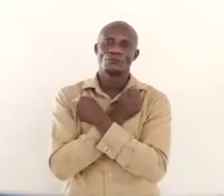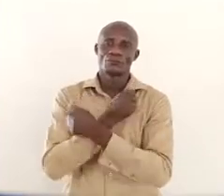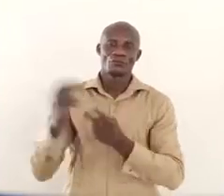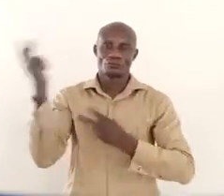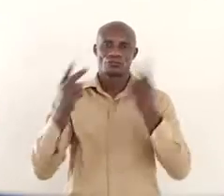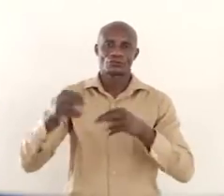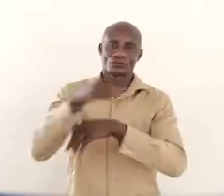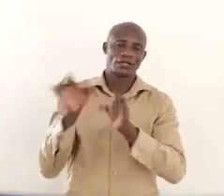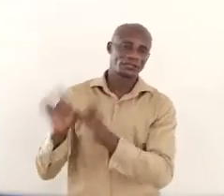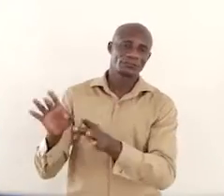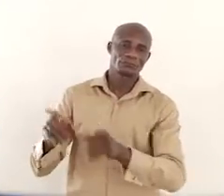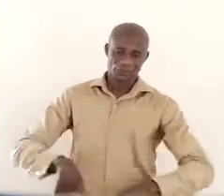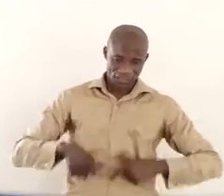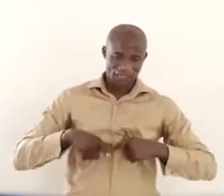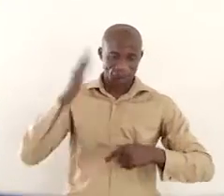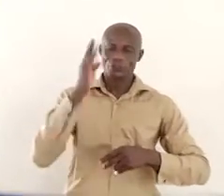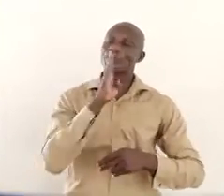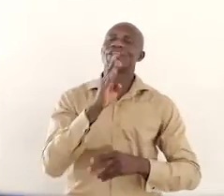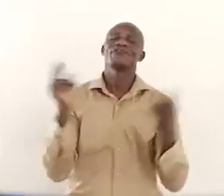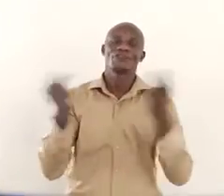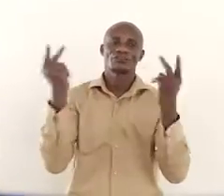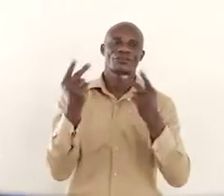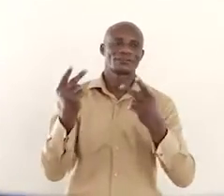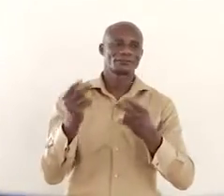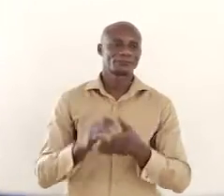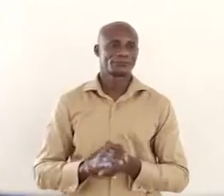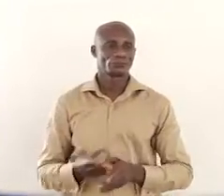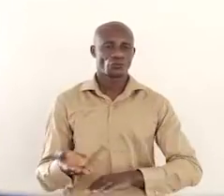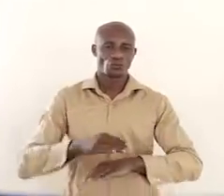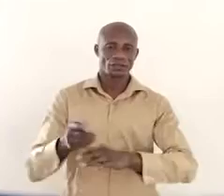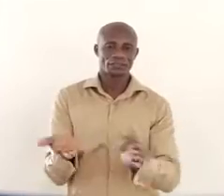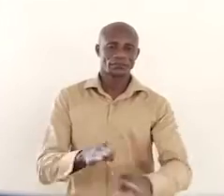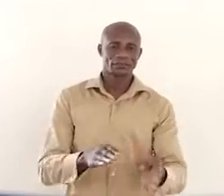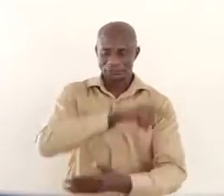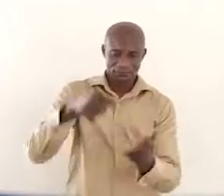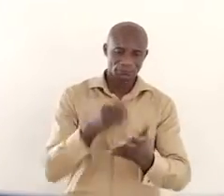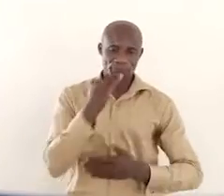triumph over hate. Life will be victorious over death. You see,